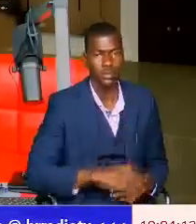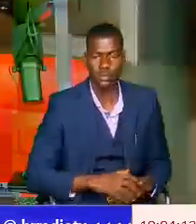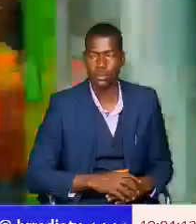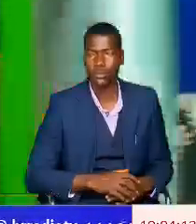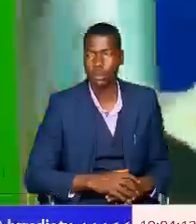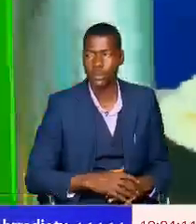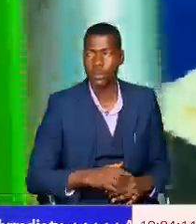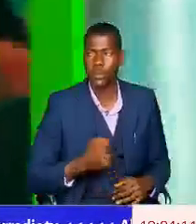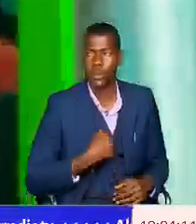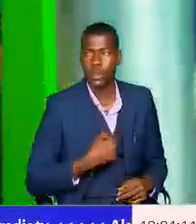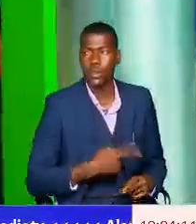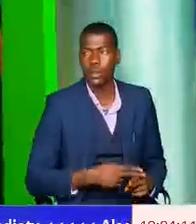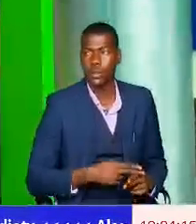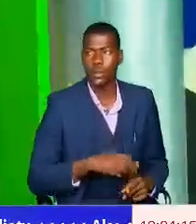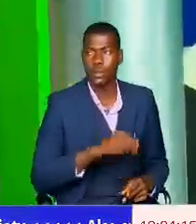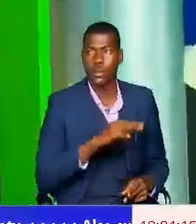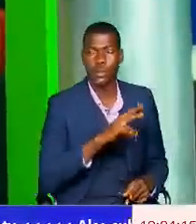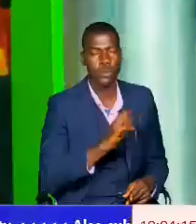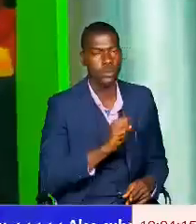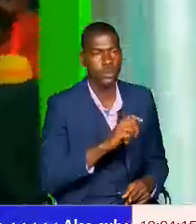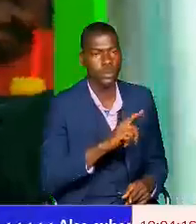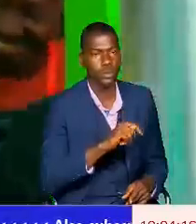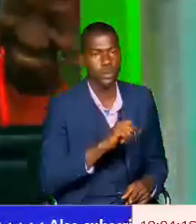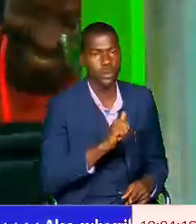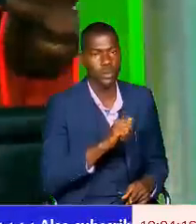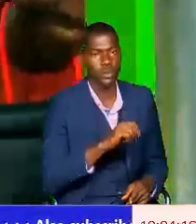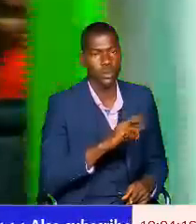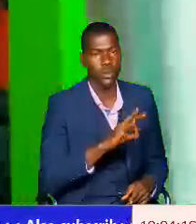My name is Al-Mustafa Chinoko. This one, a customer here.